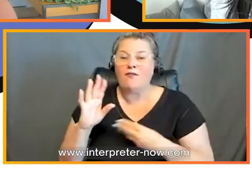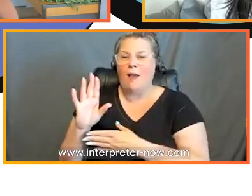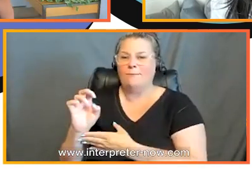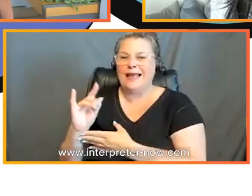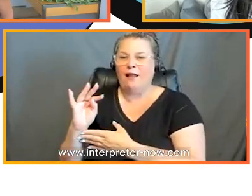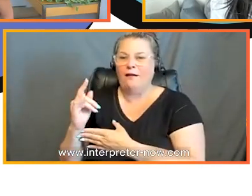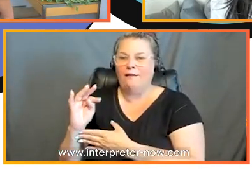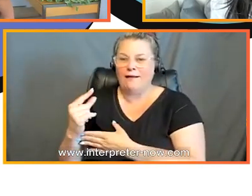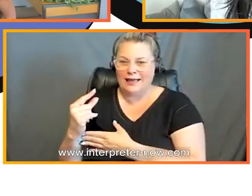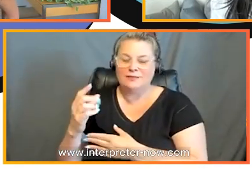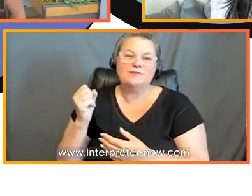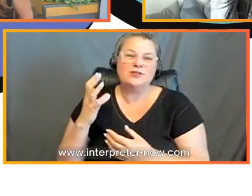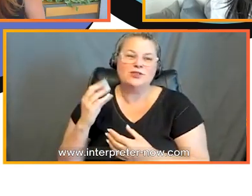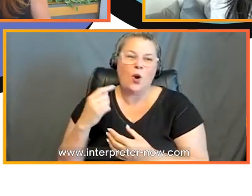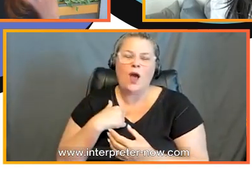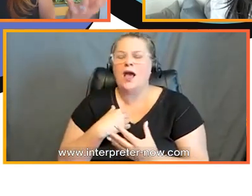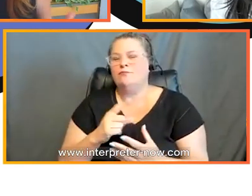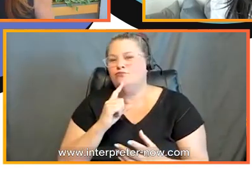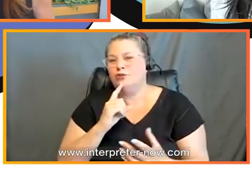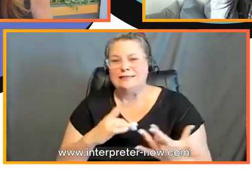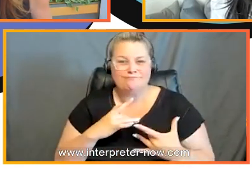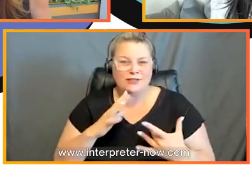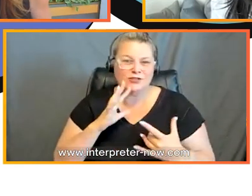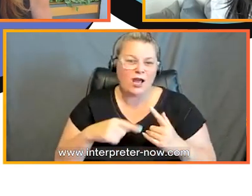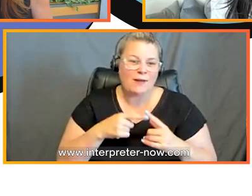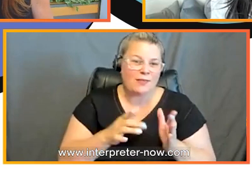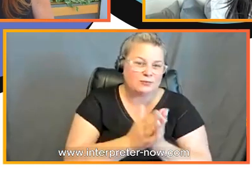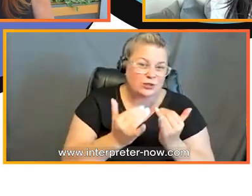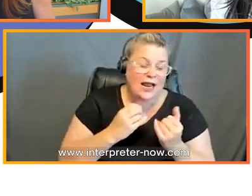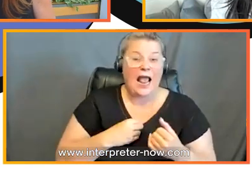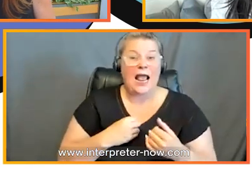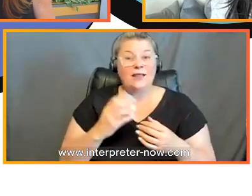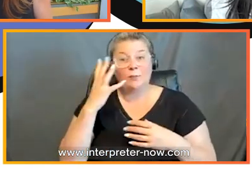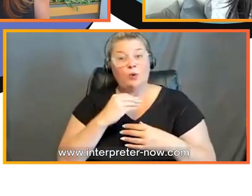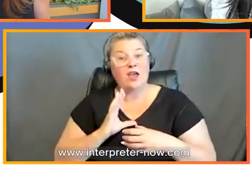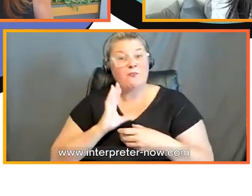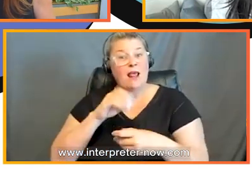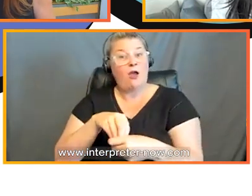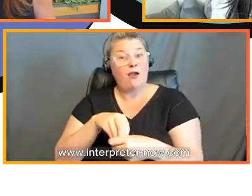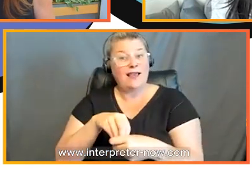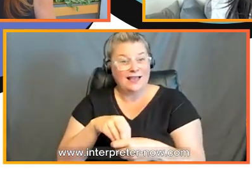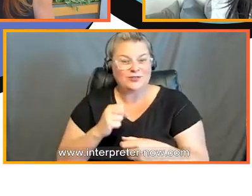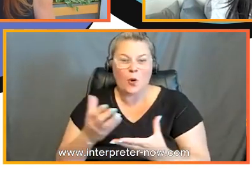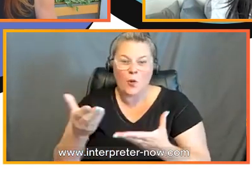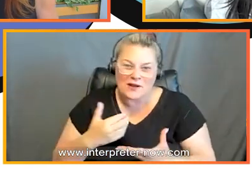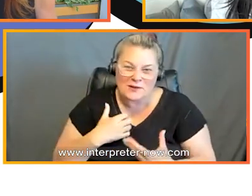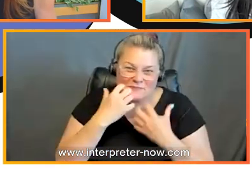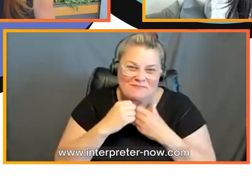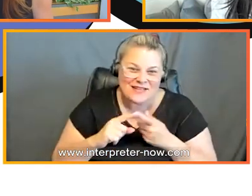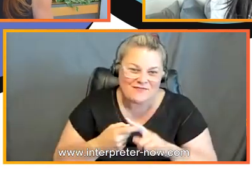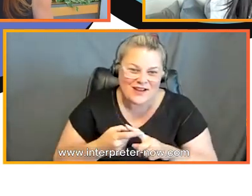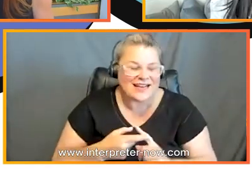I'm really excited to talk about this book today and the beauty of belonging in general. So welcome, my dear